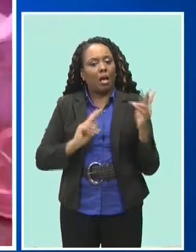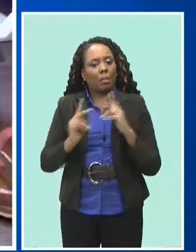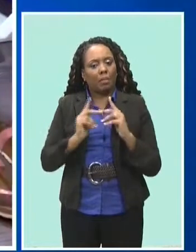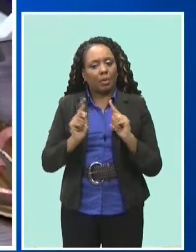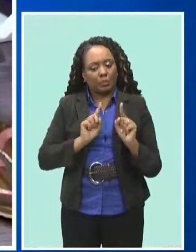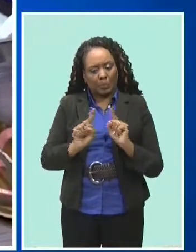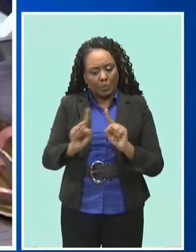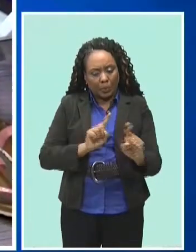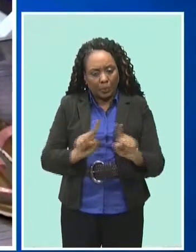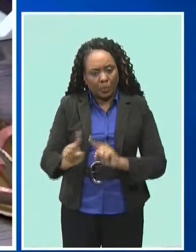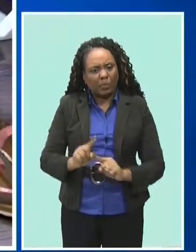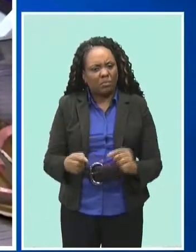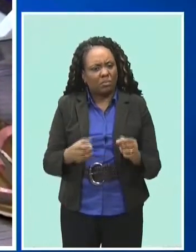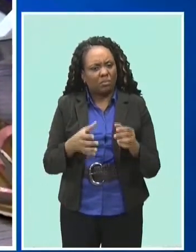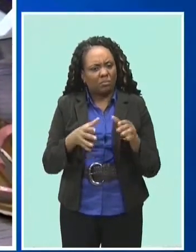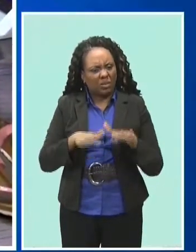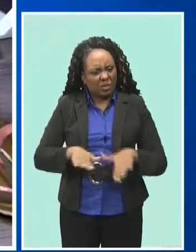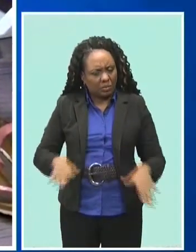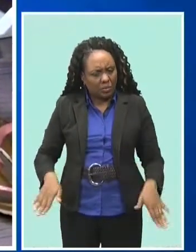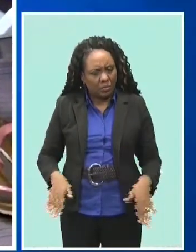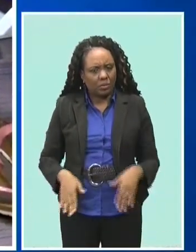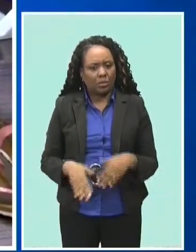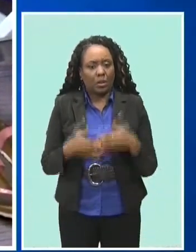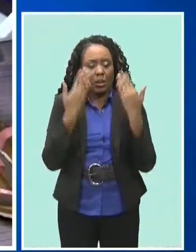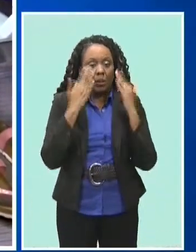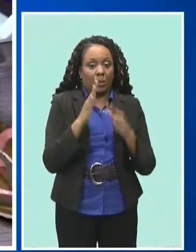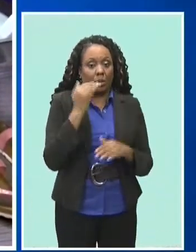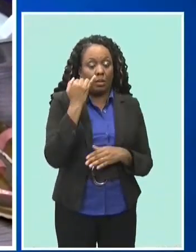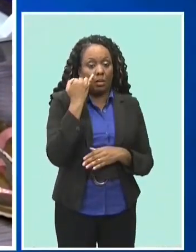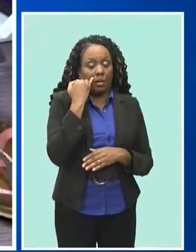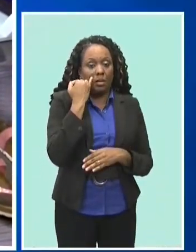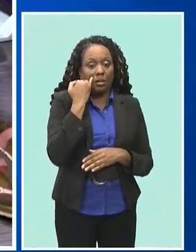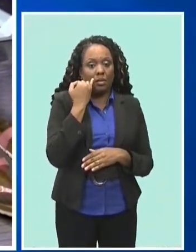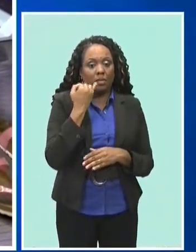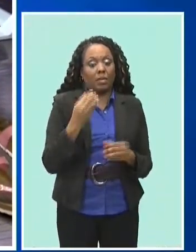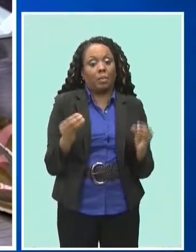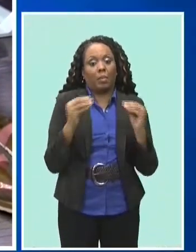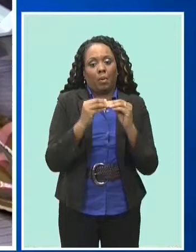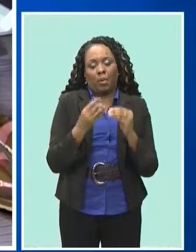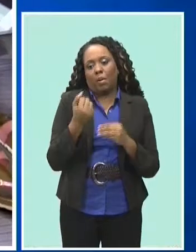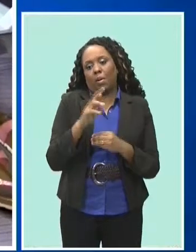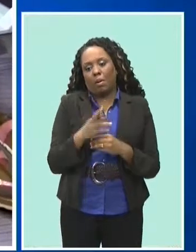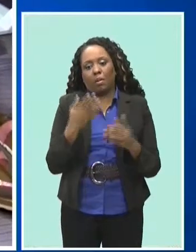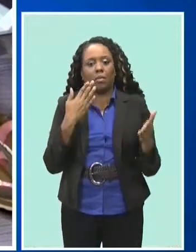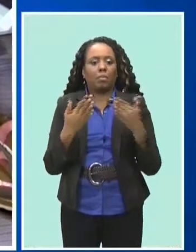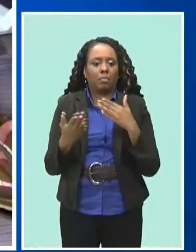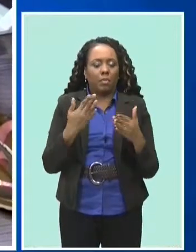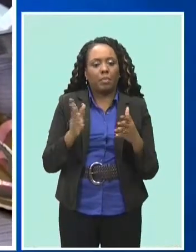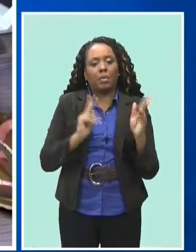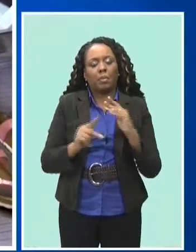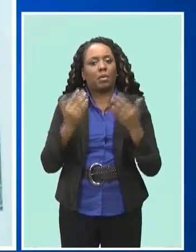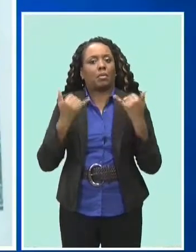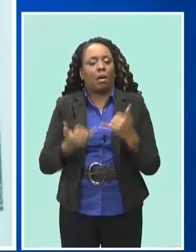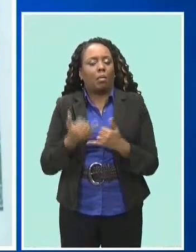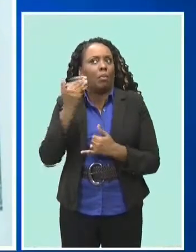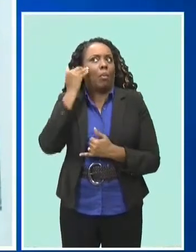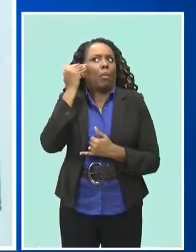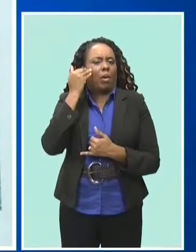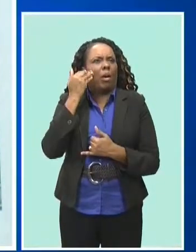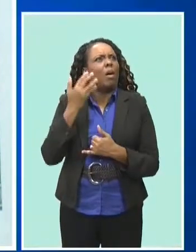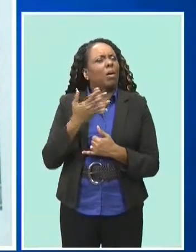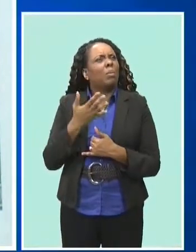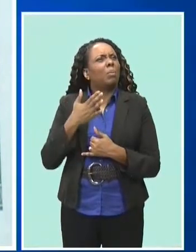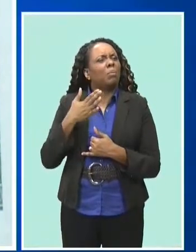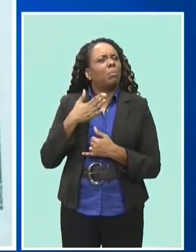children, she can't say for sure if they are more incidents or if it's just a case of greater awareness. We don't have